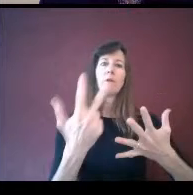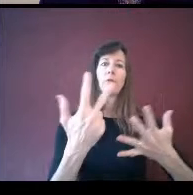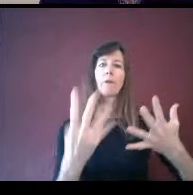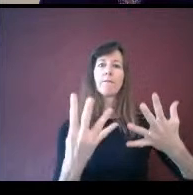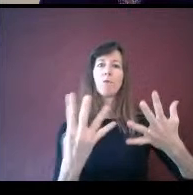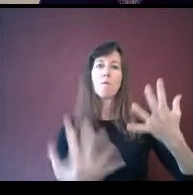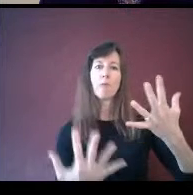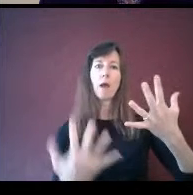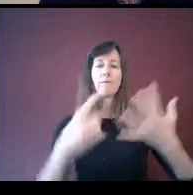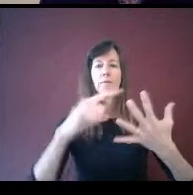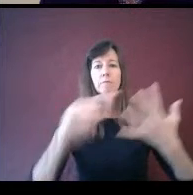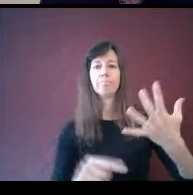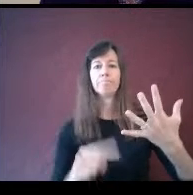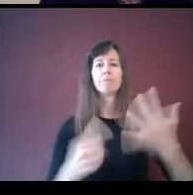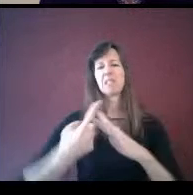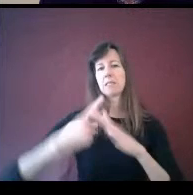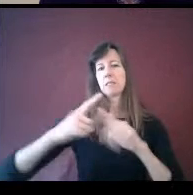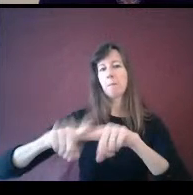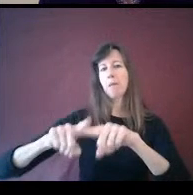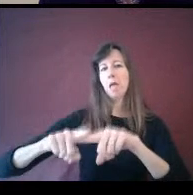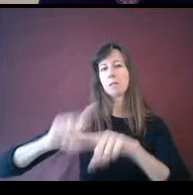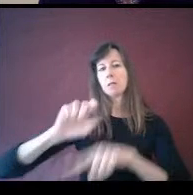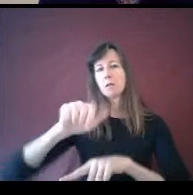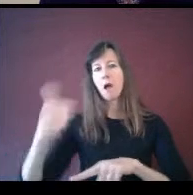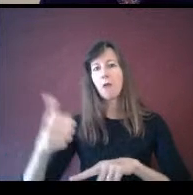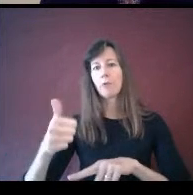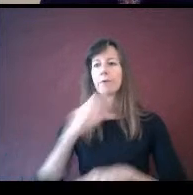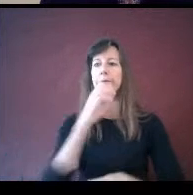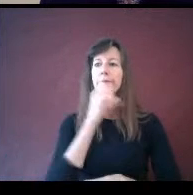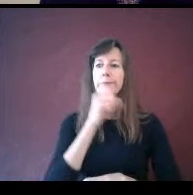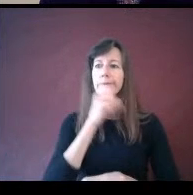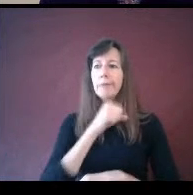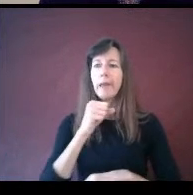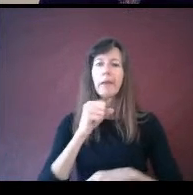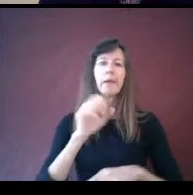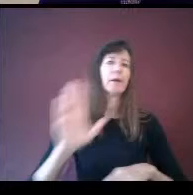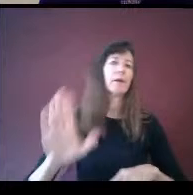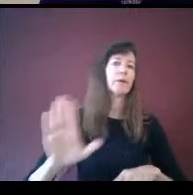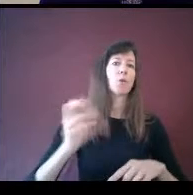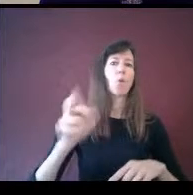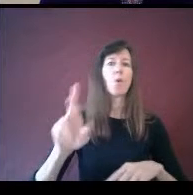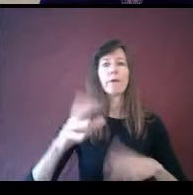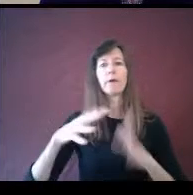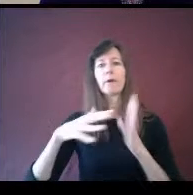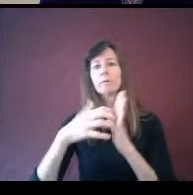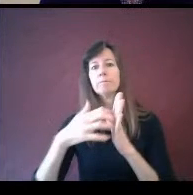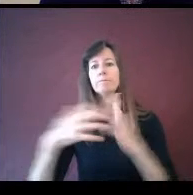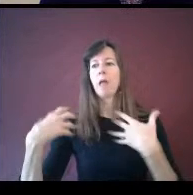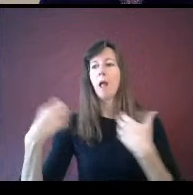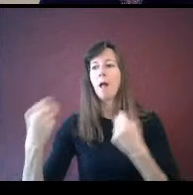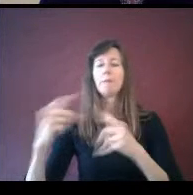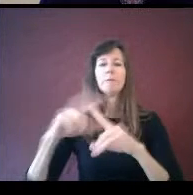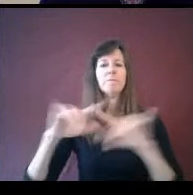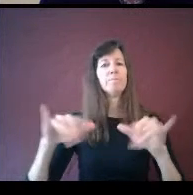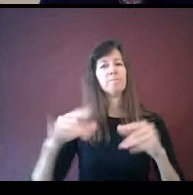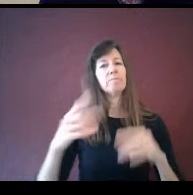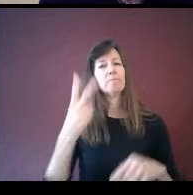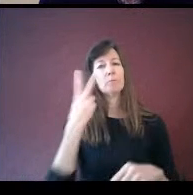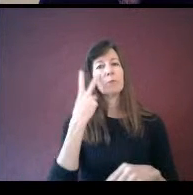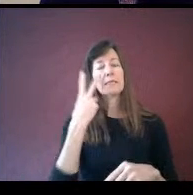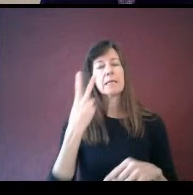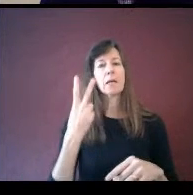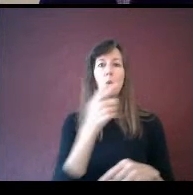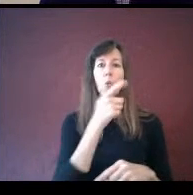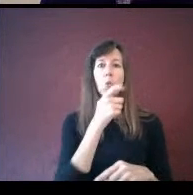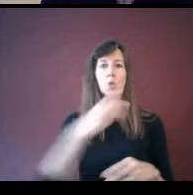other existing conditions that put people at greater risk. We think that this, and just to set expectations,